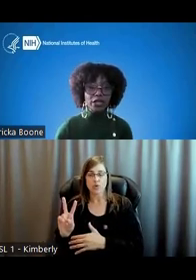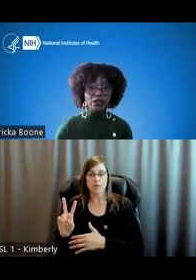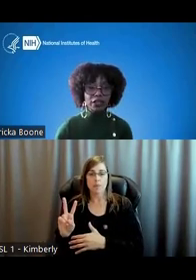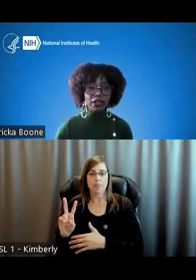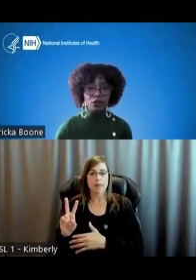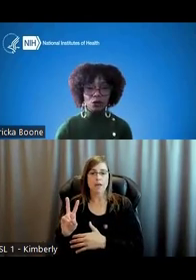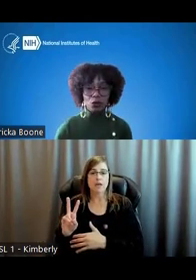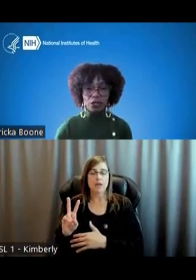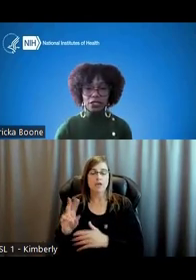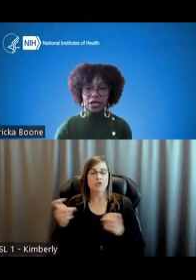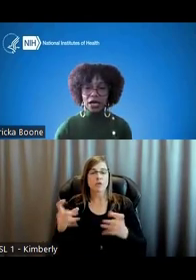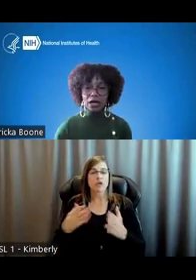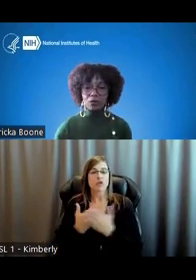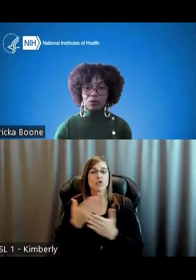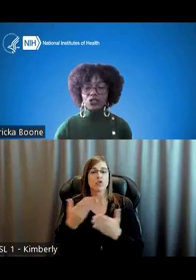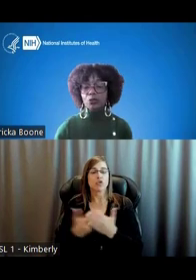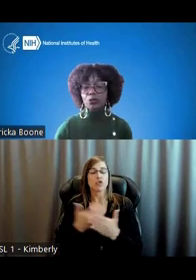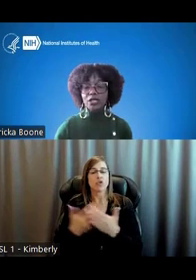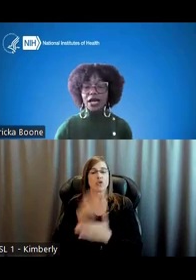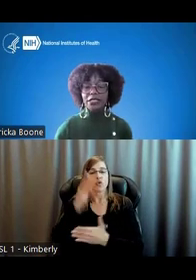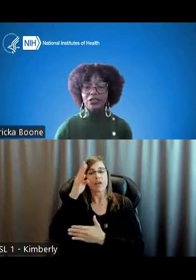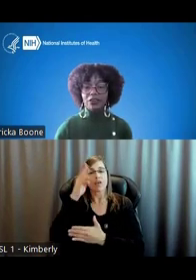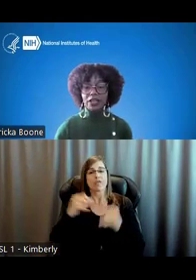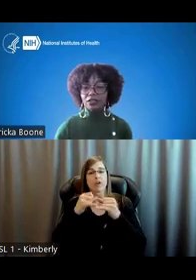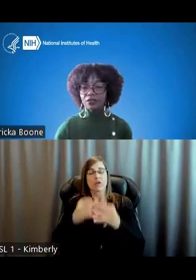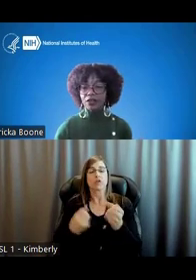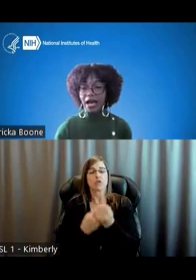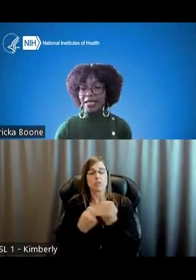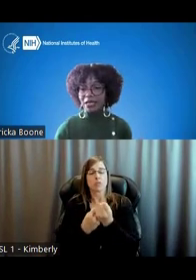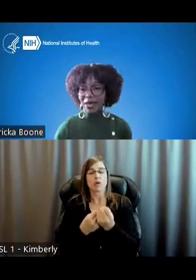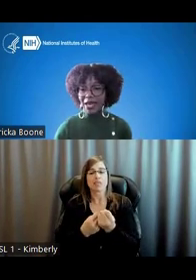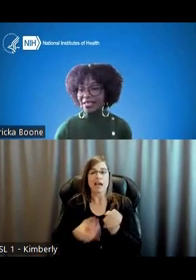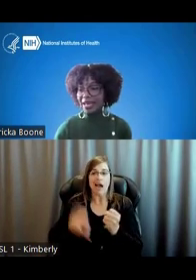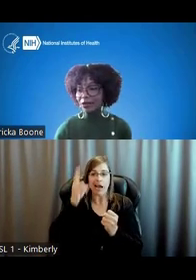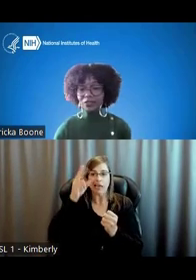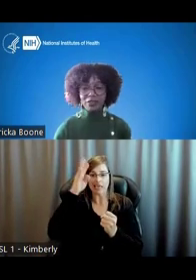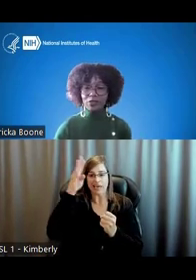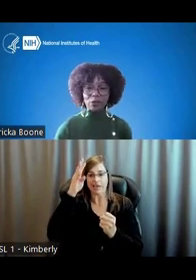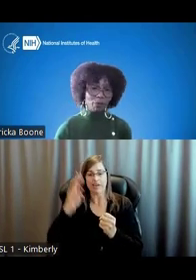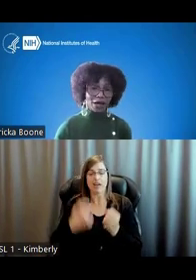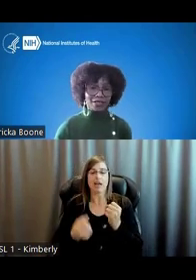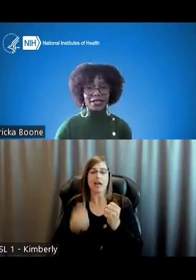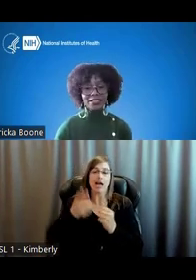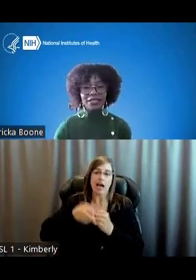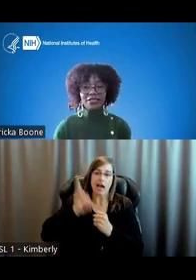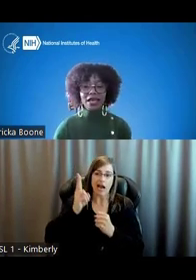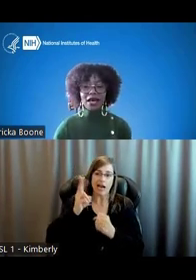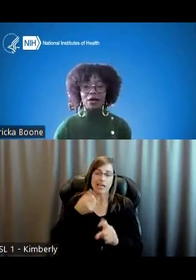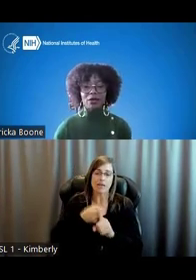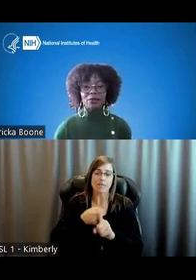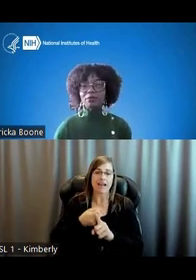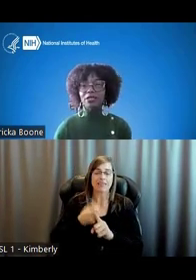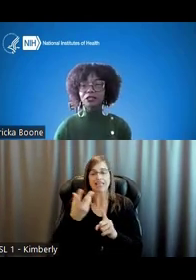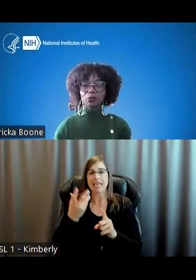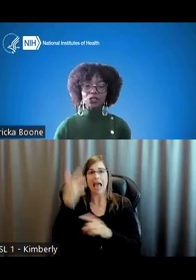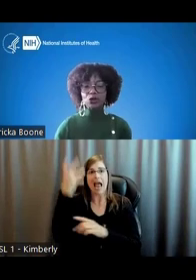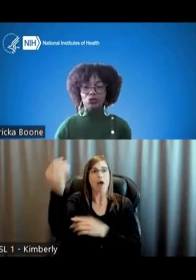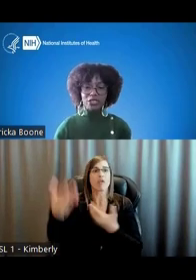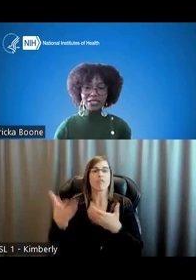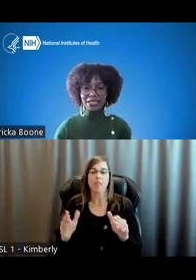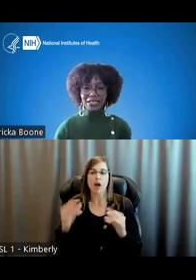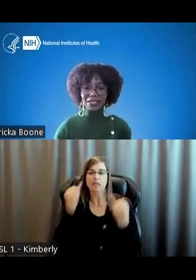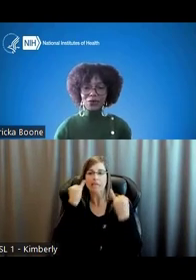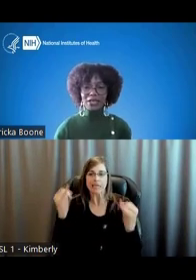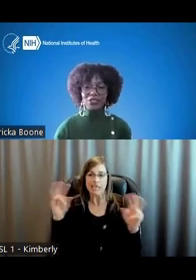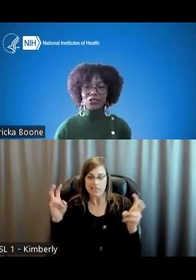New Innovator Award, which supports highly innovative, high impact, out of the box ideas that may be a little bit